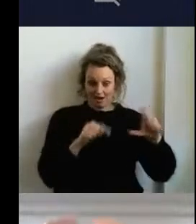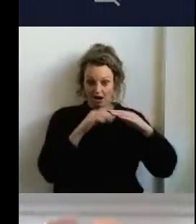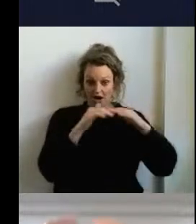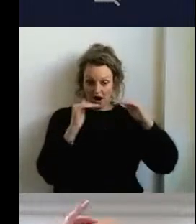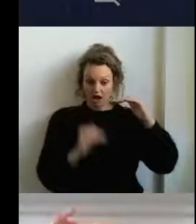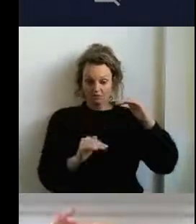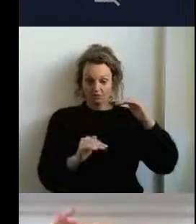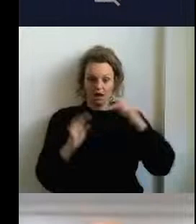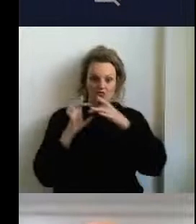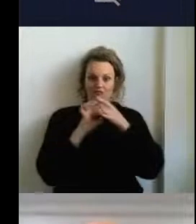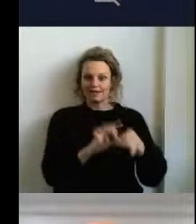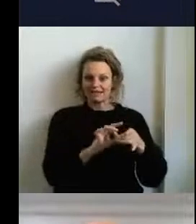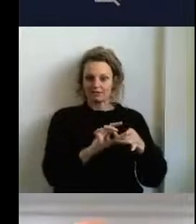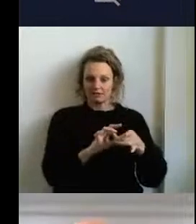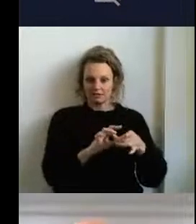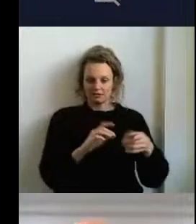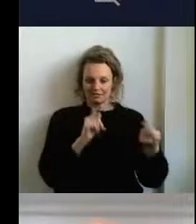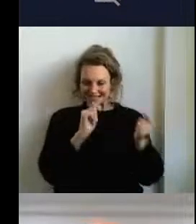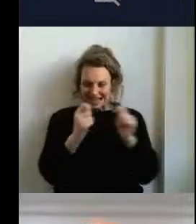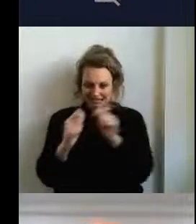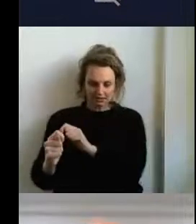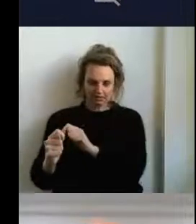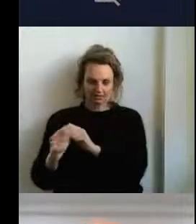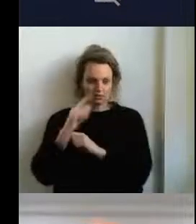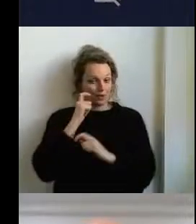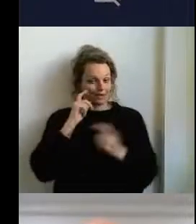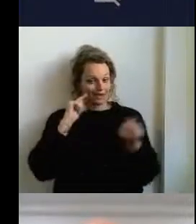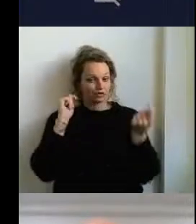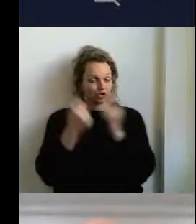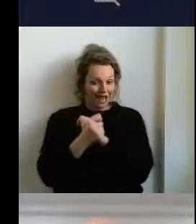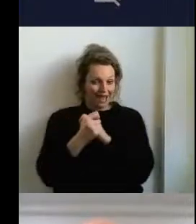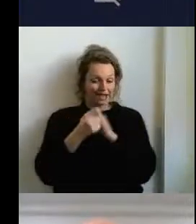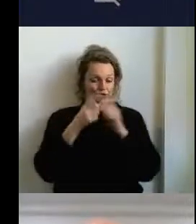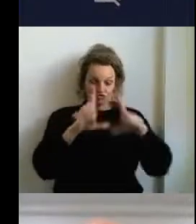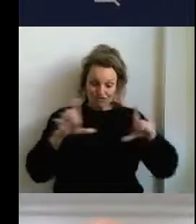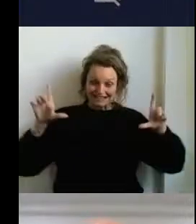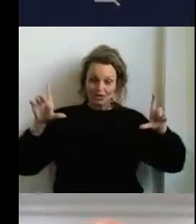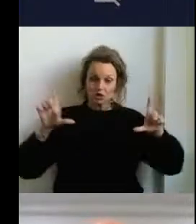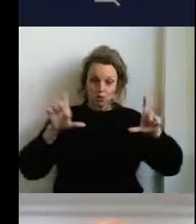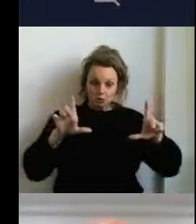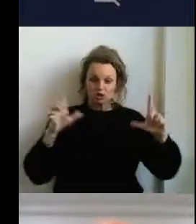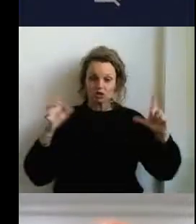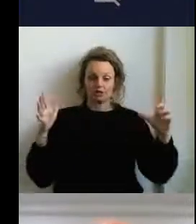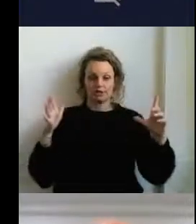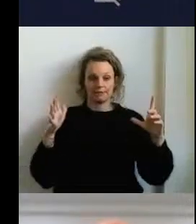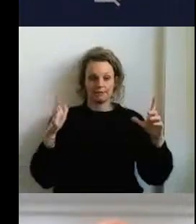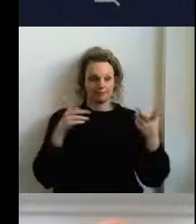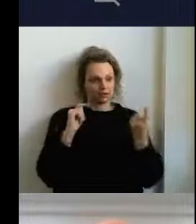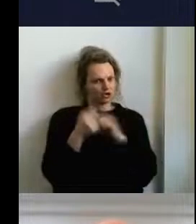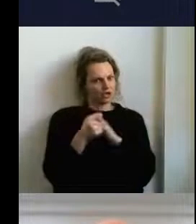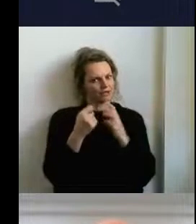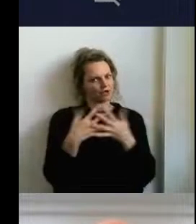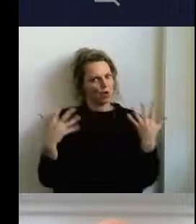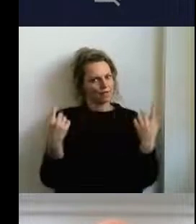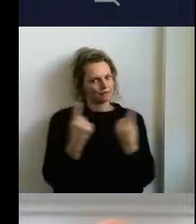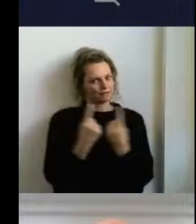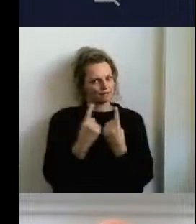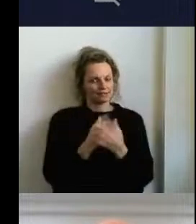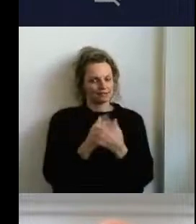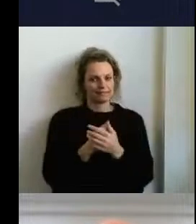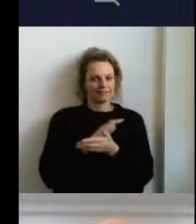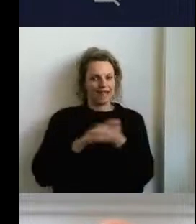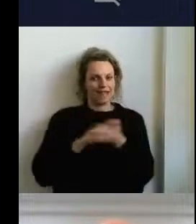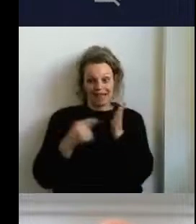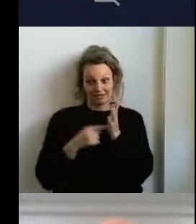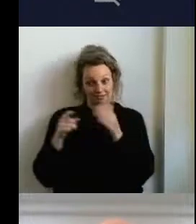settings. And if we were to go into that, we could find where we could change our resolution and change a lot of those things. And Hector, I know that you really enjoy having those